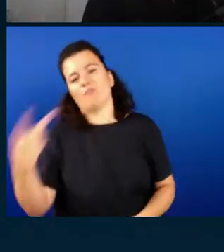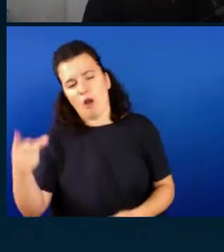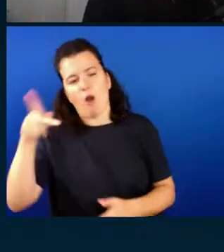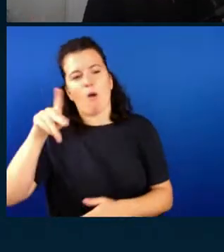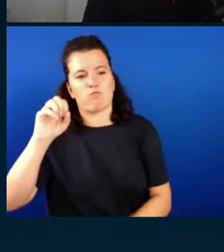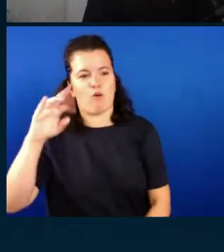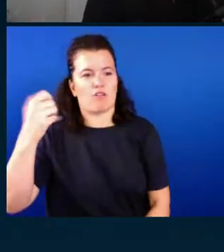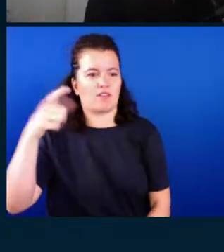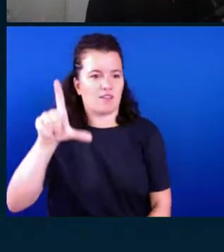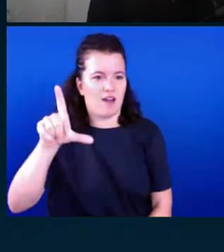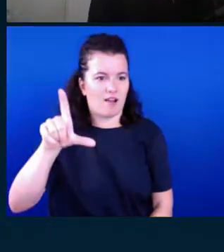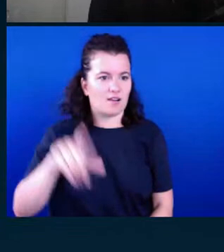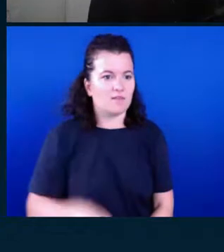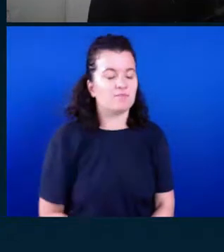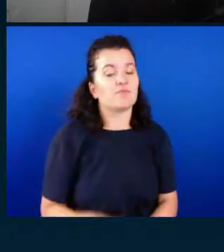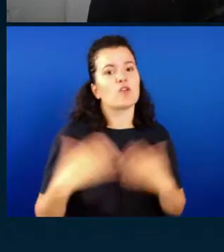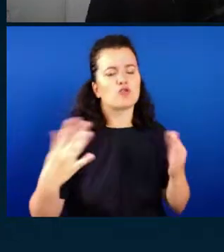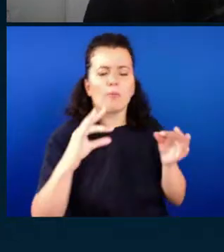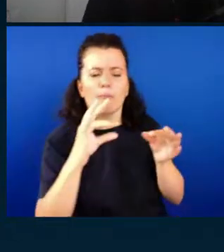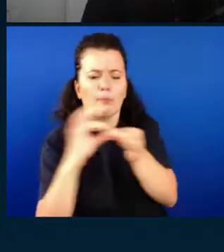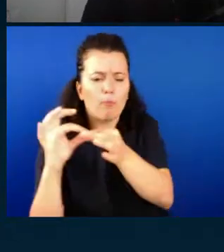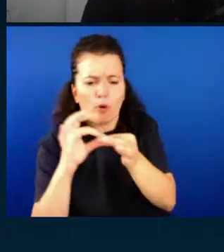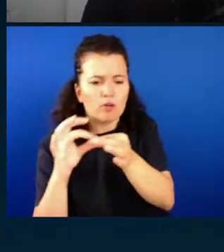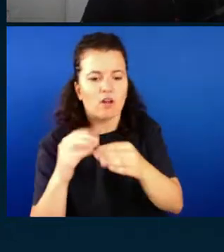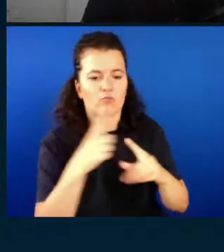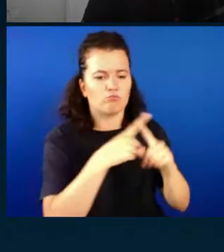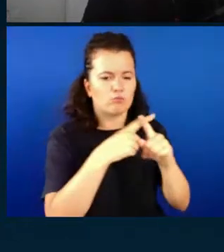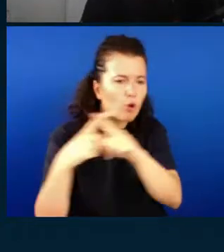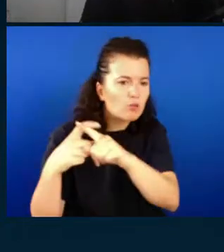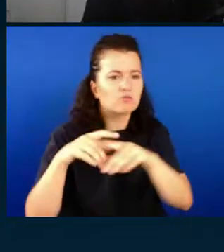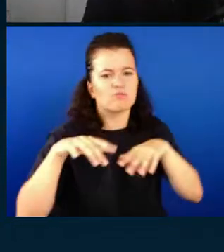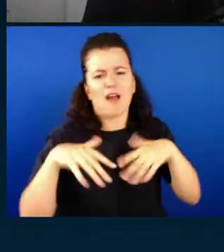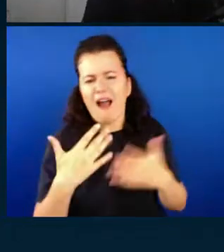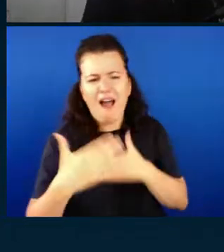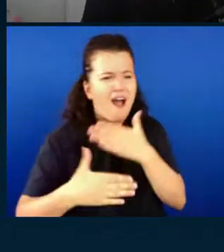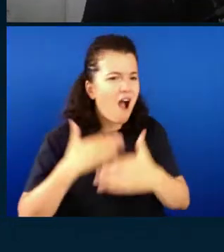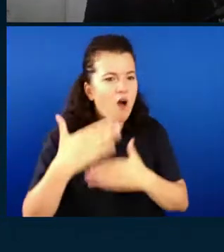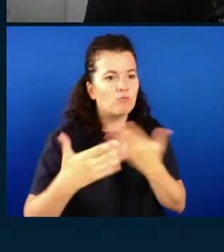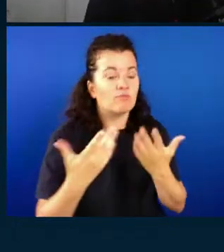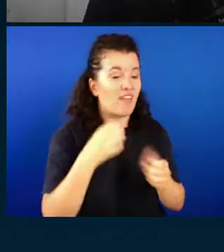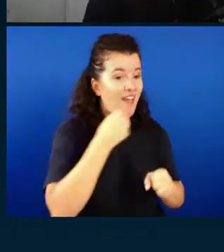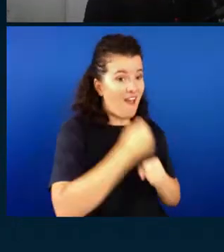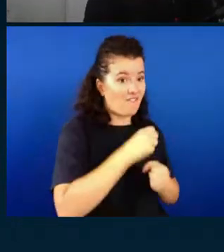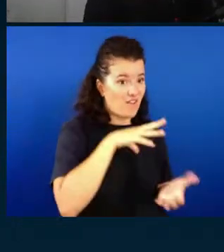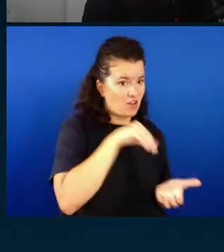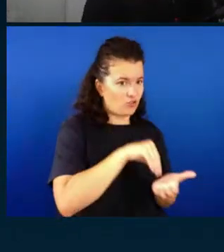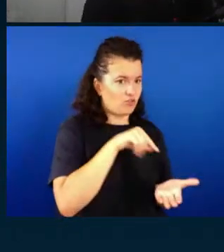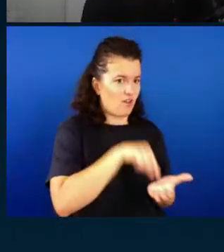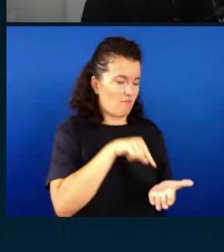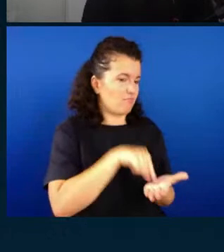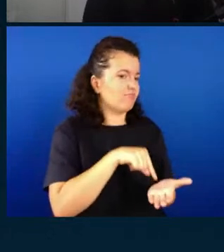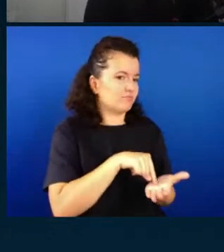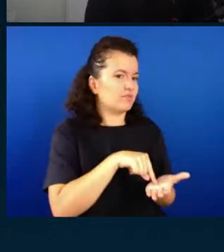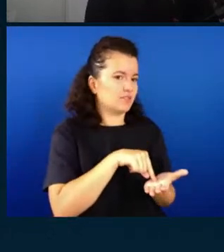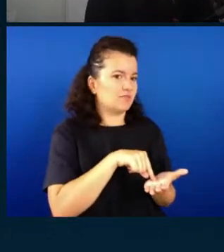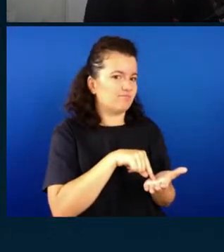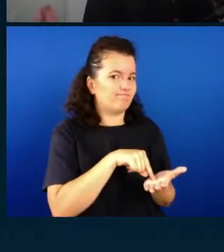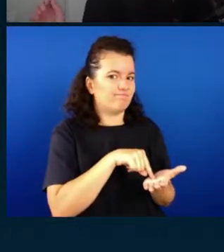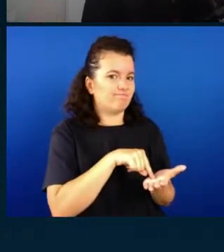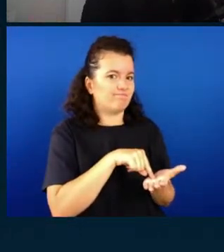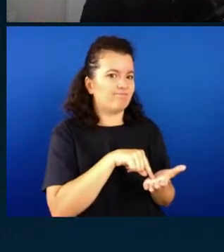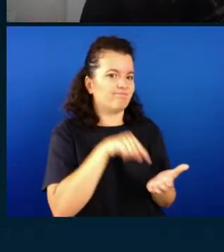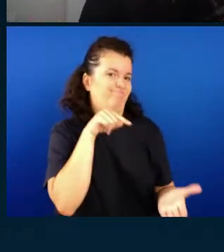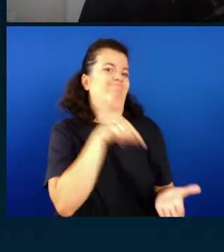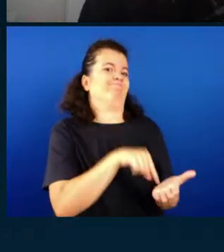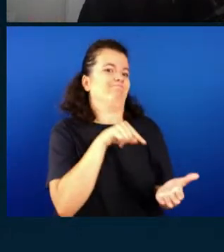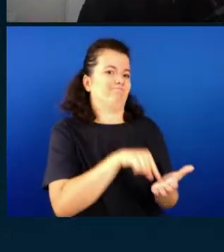the bindings and the code that goes with that, and the function apps overall, I think it's good